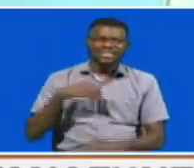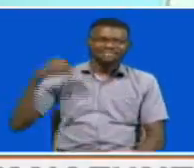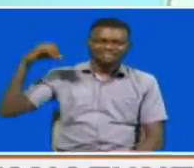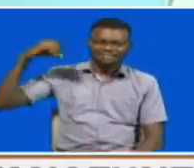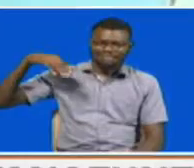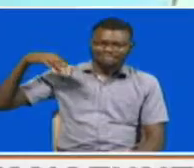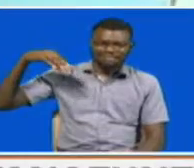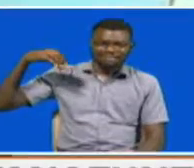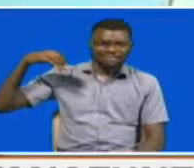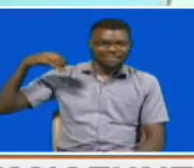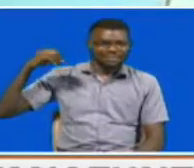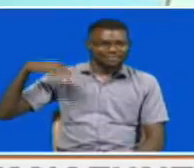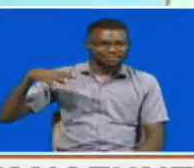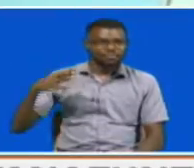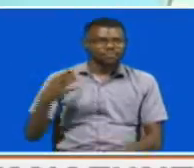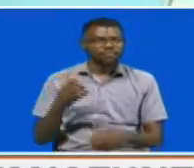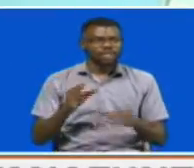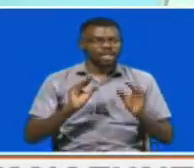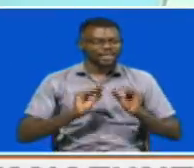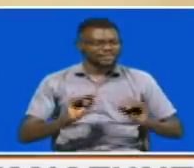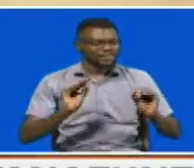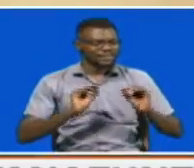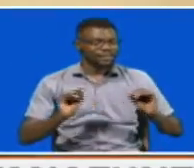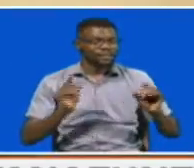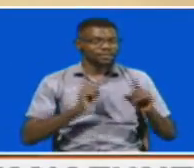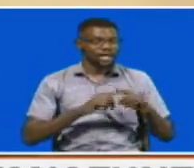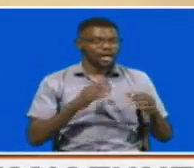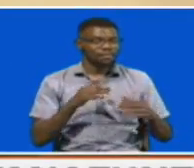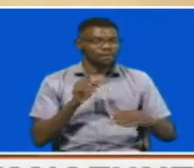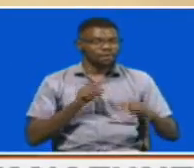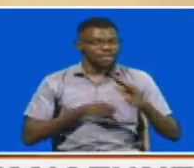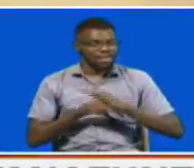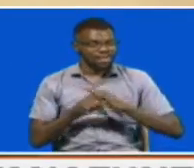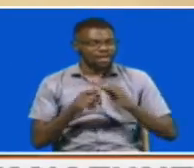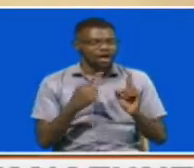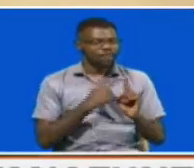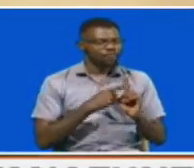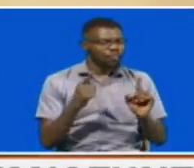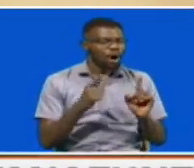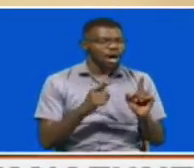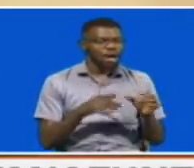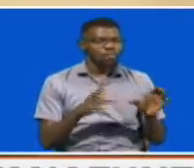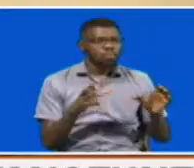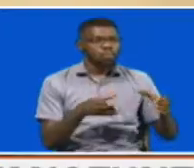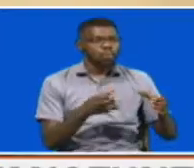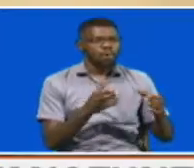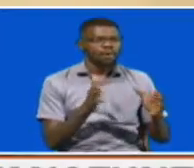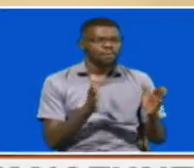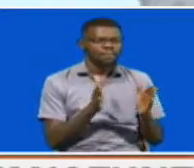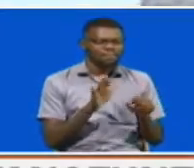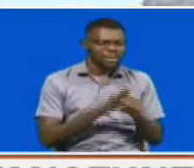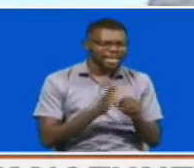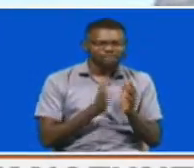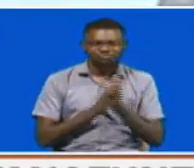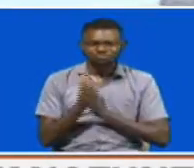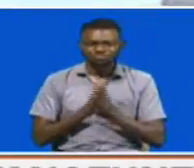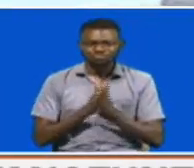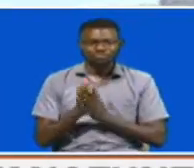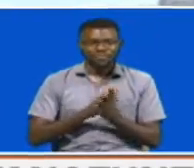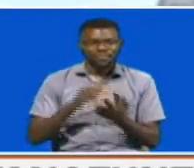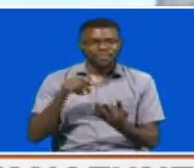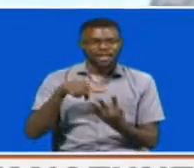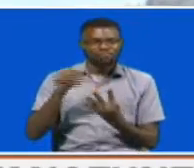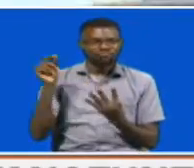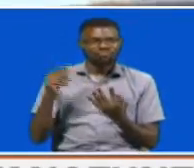popular subjects currently with our students when they join Form 1, most of them want to select computer studies,